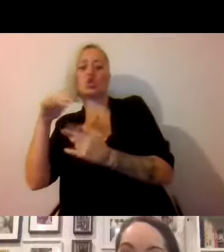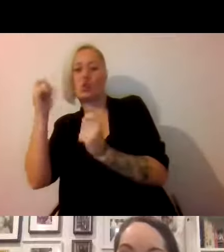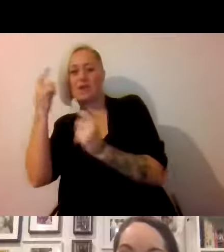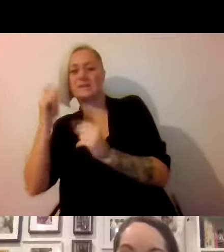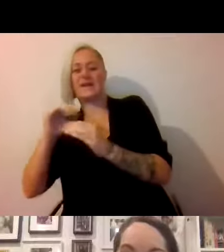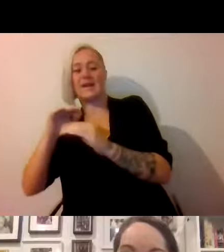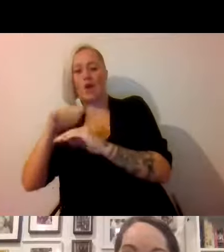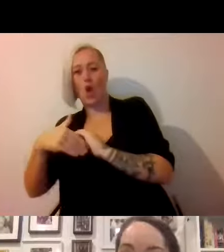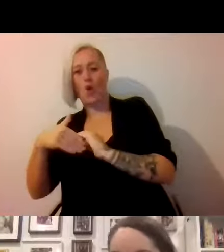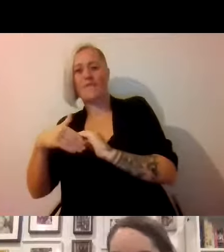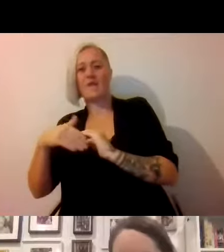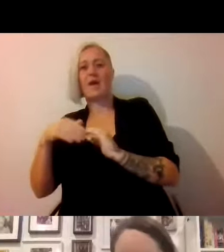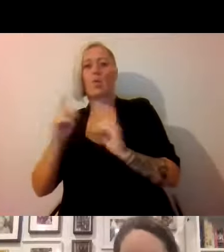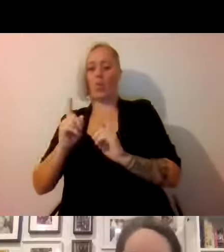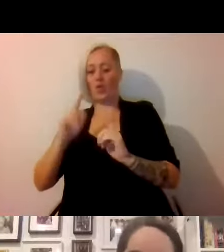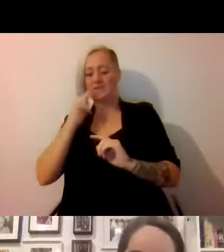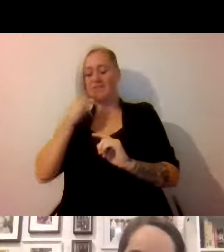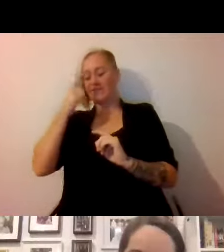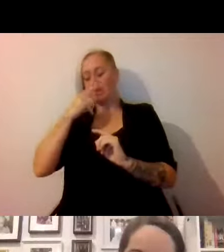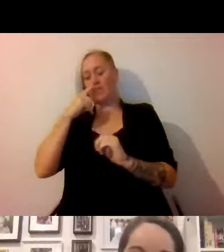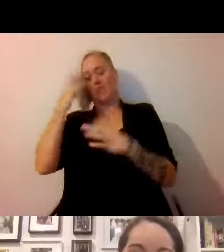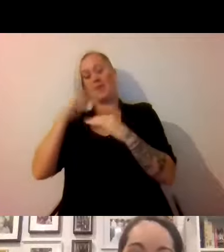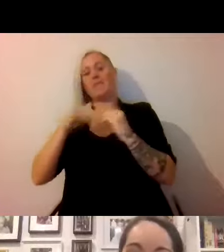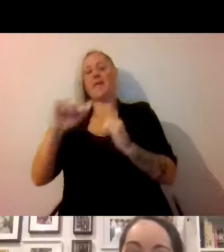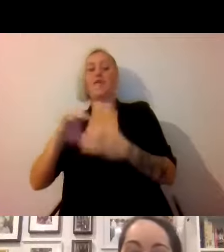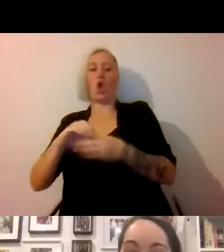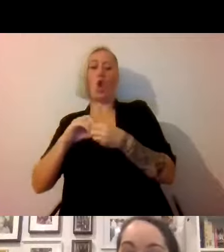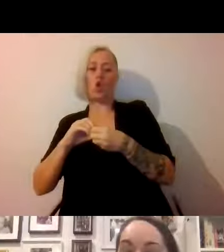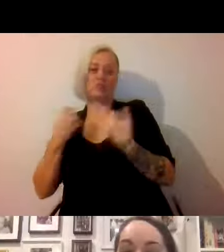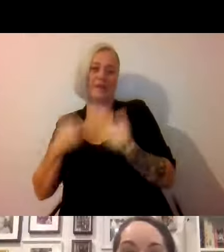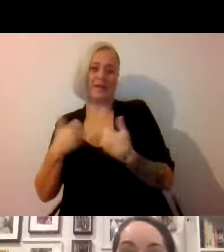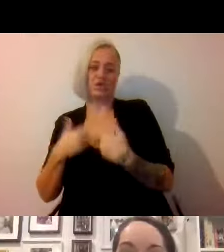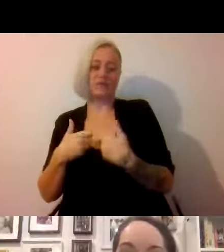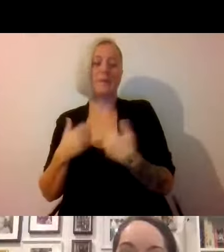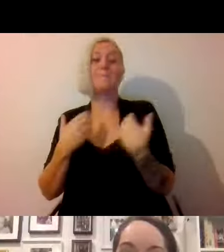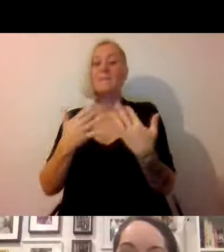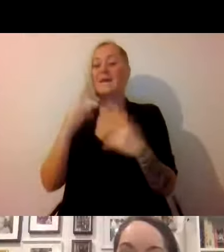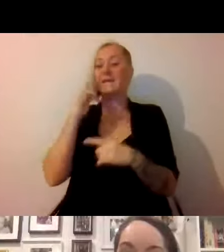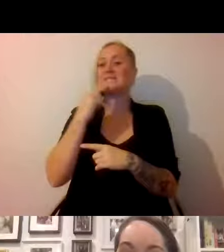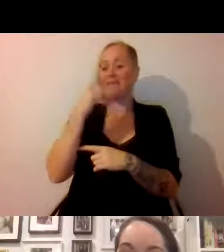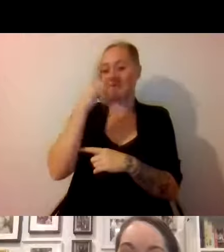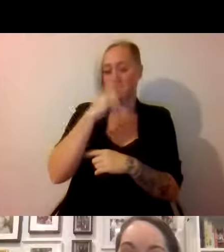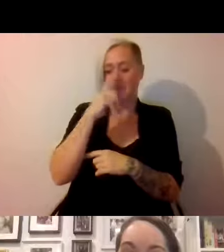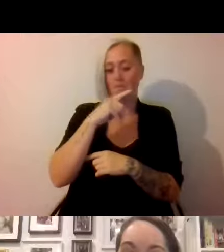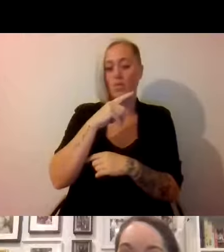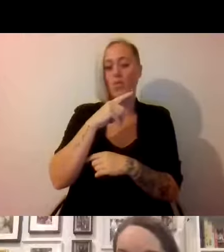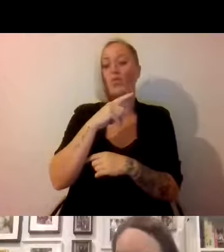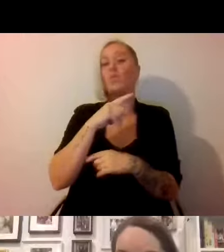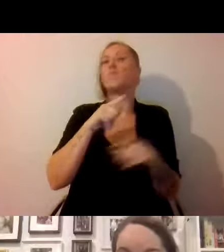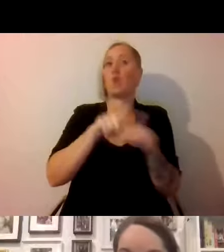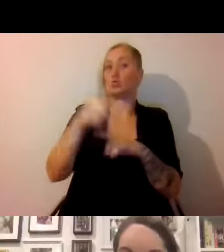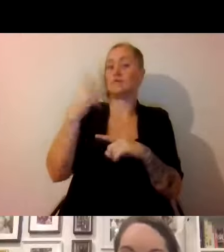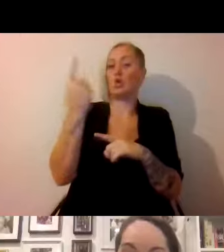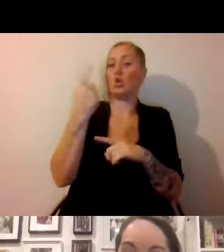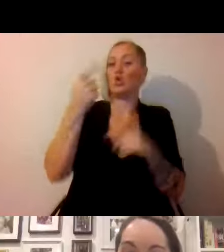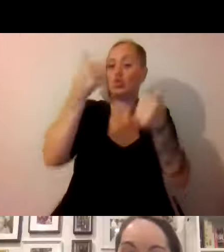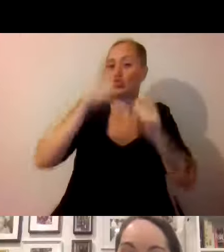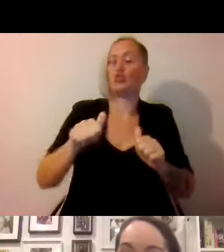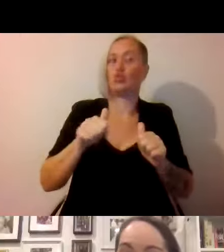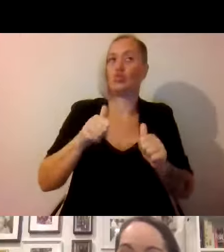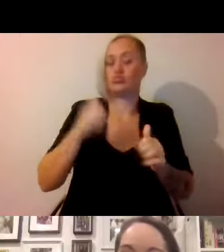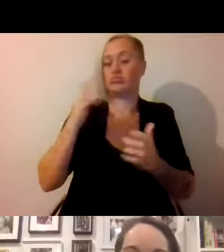people have about their own condition. Many deaf people, particularly those who use sign language and grow up in the deaf